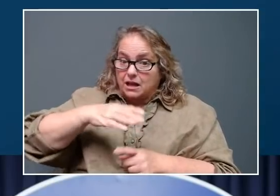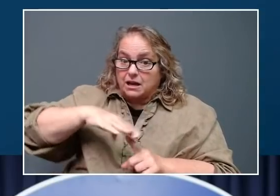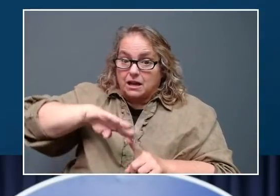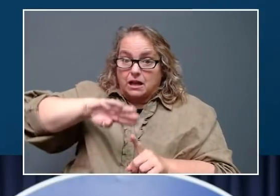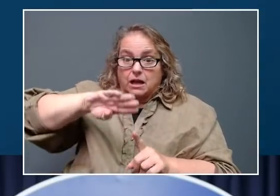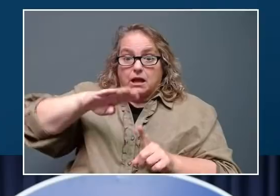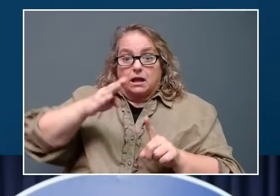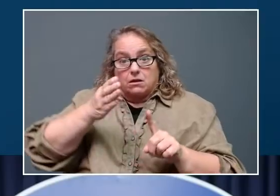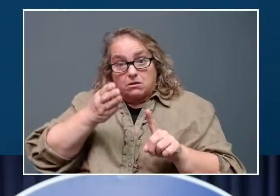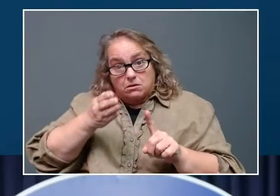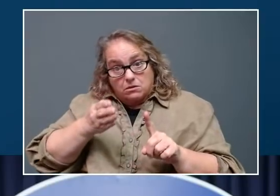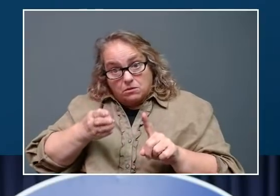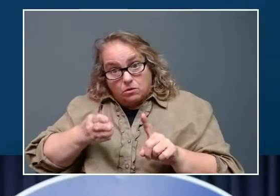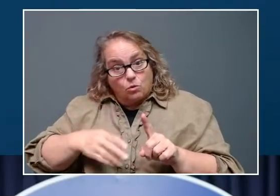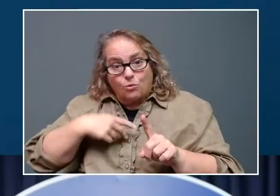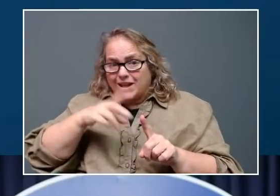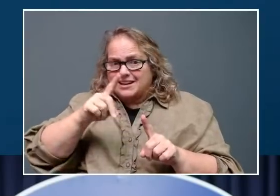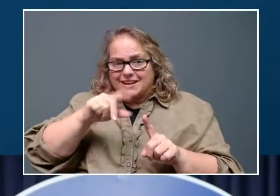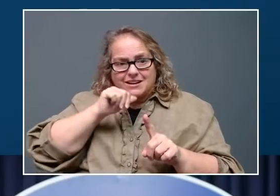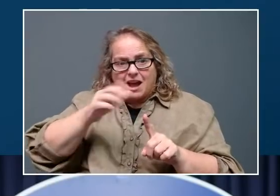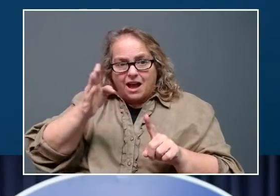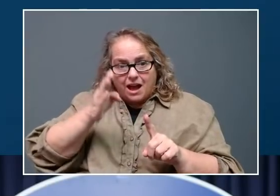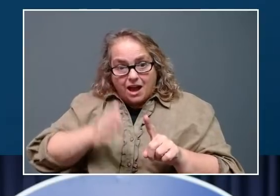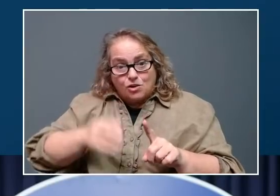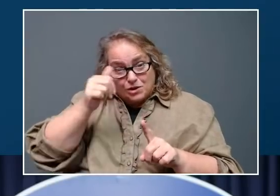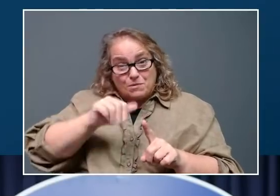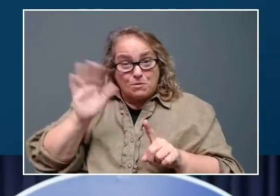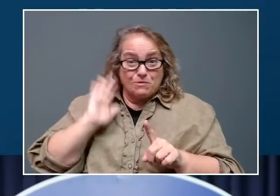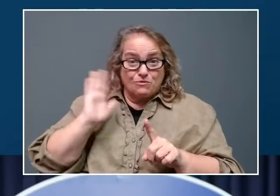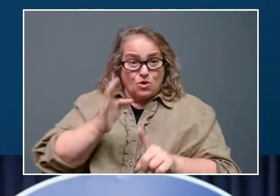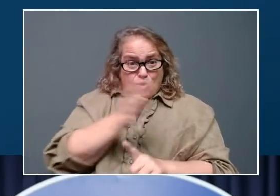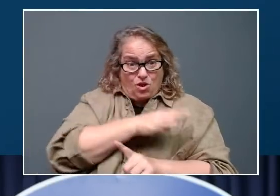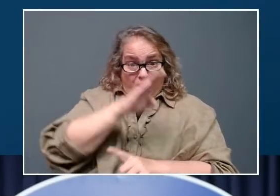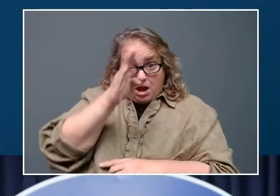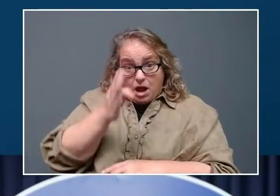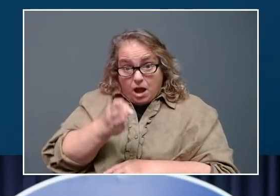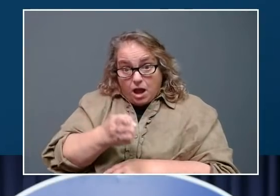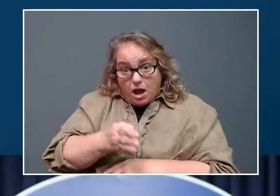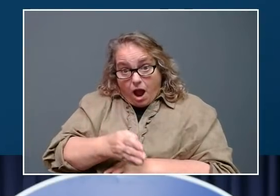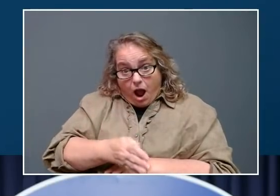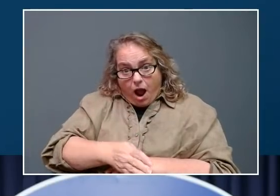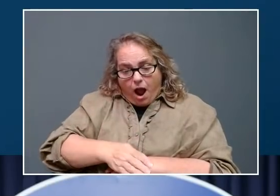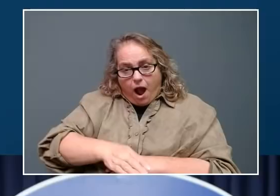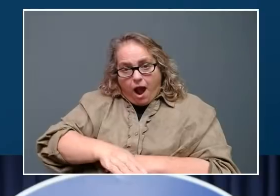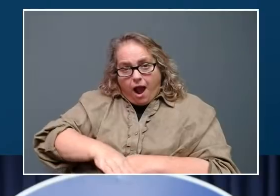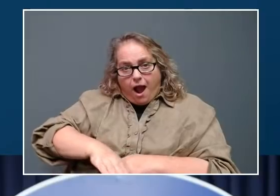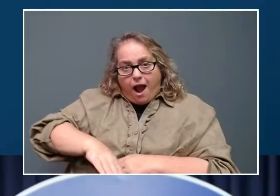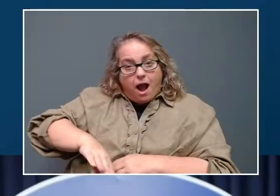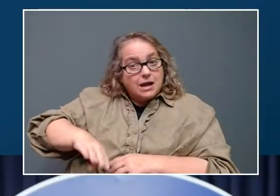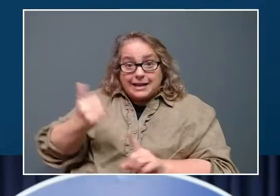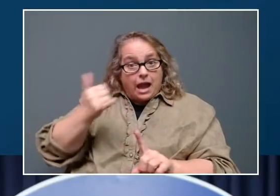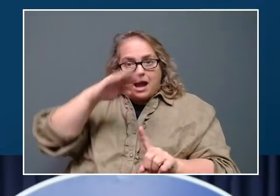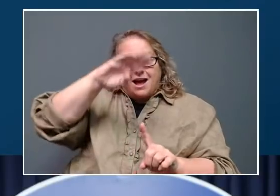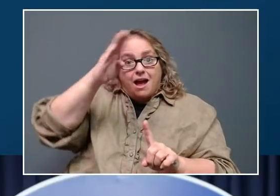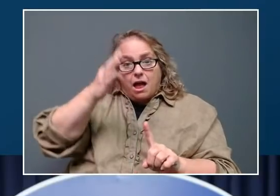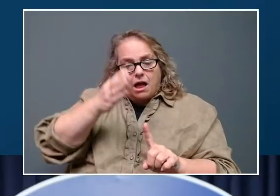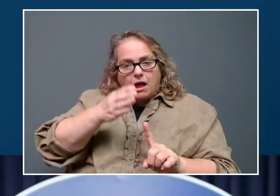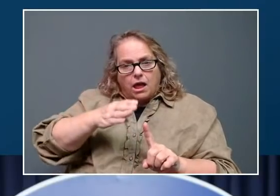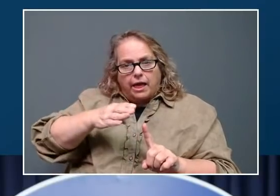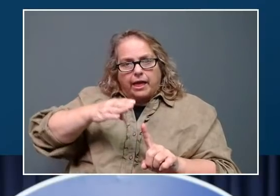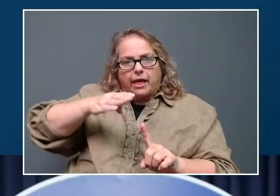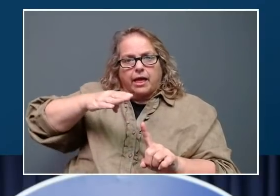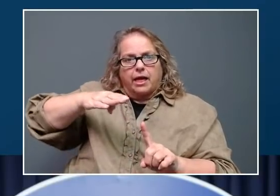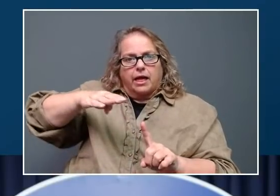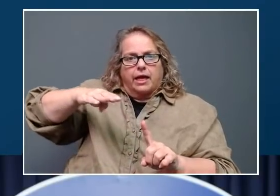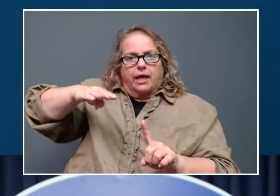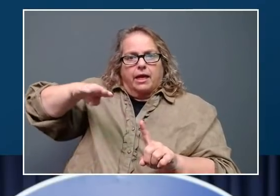all the way back down. We still had a significant number of people in the hospital before this increase. We saw this a